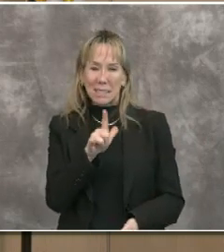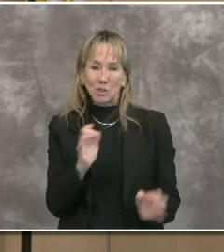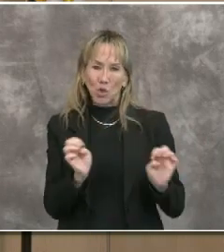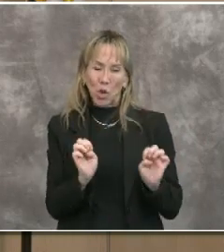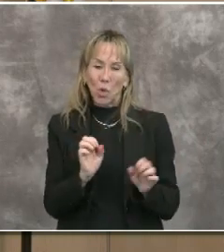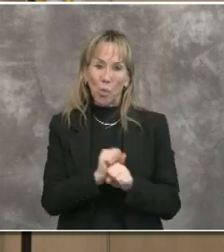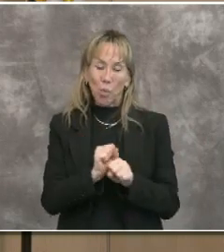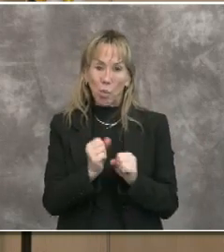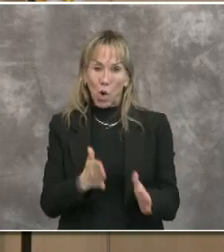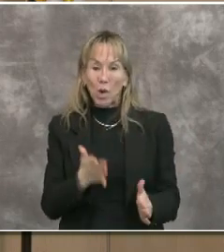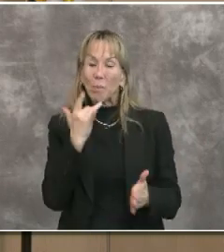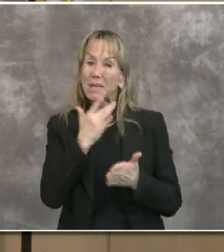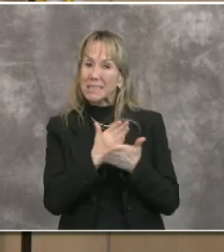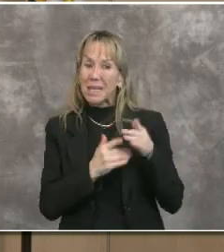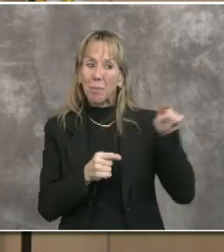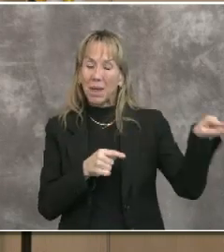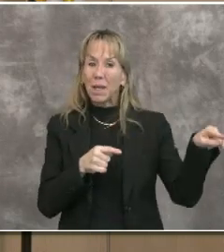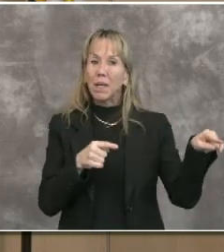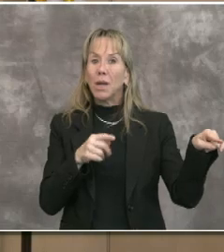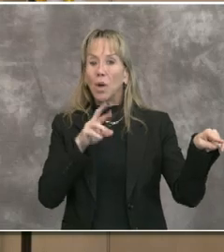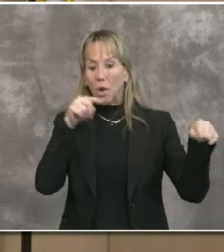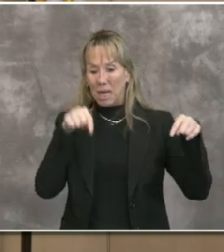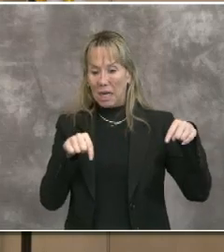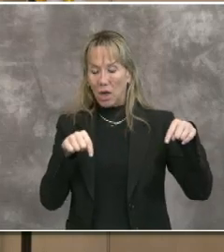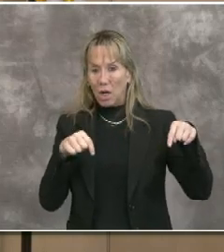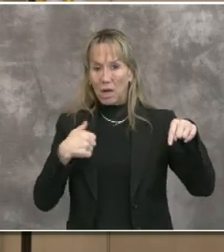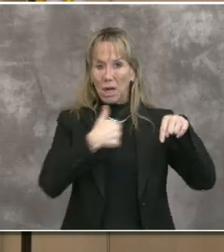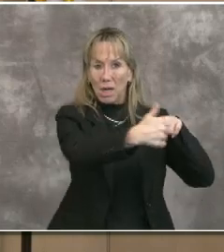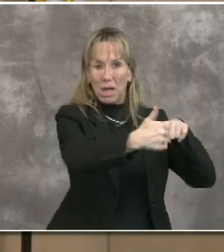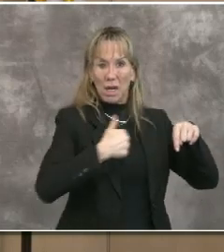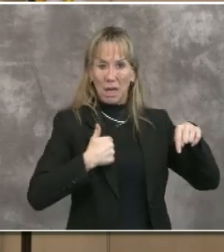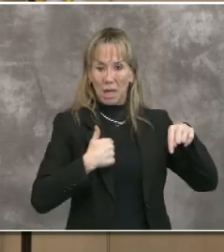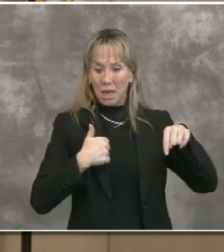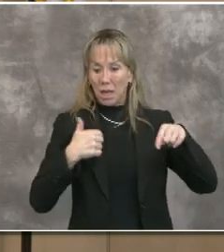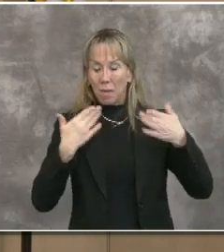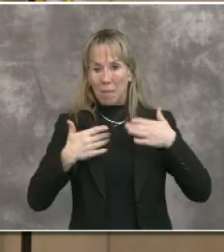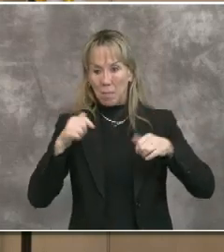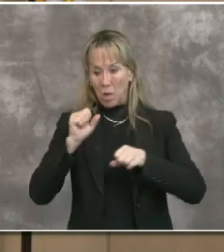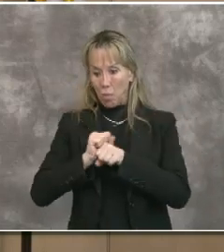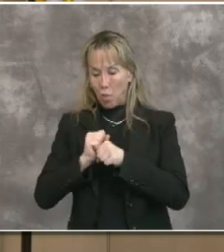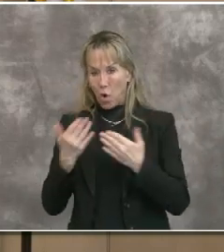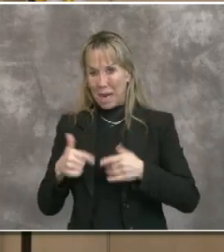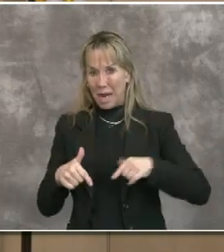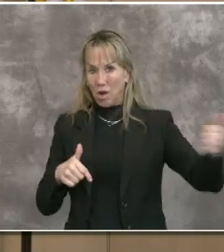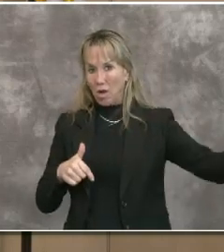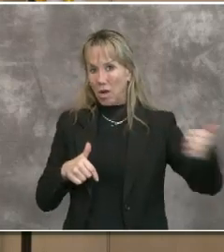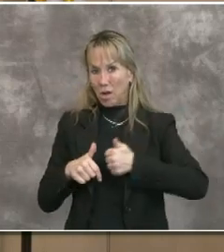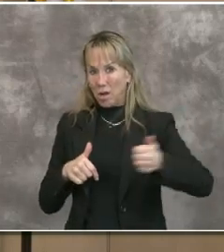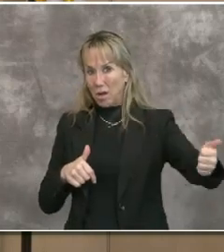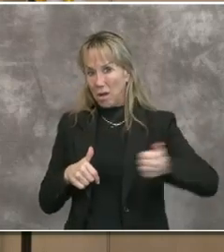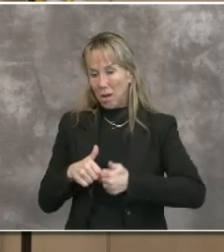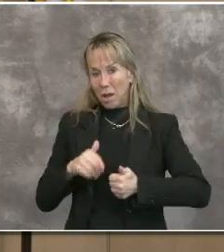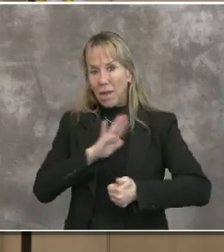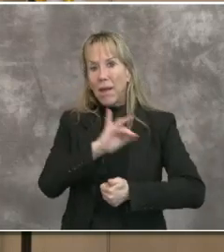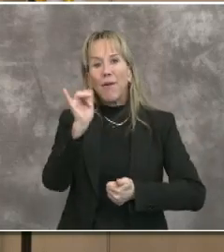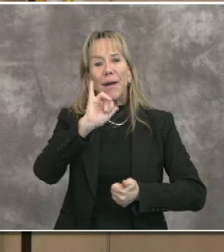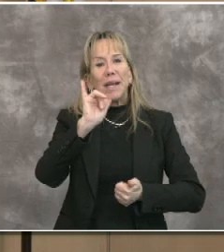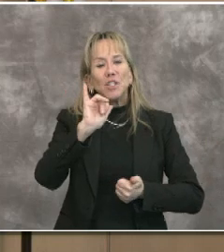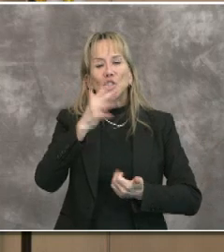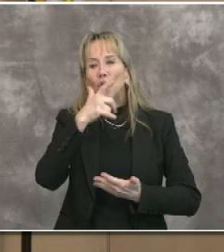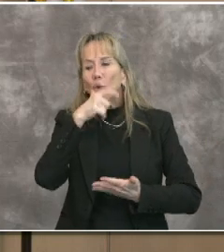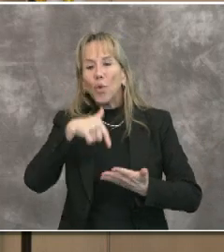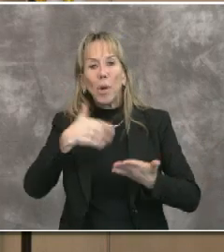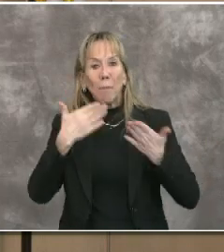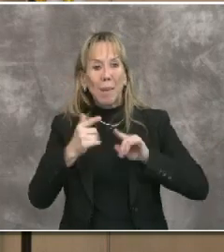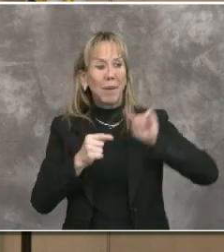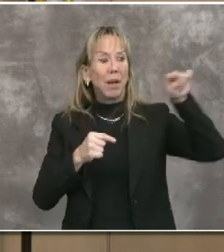work here, and vice versa, or people that might work here and have their insurance provider